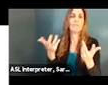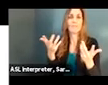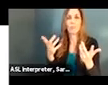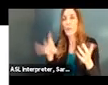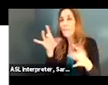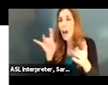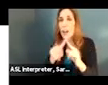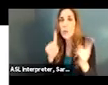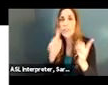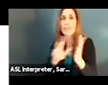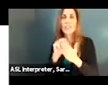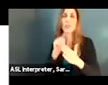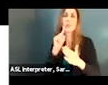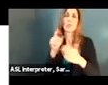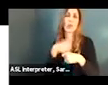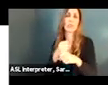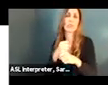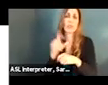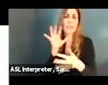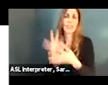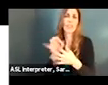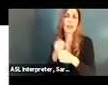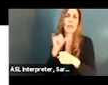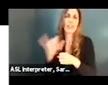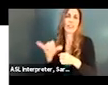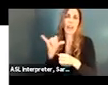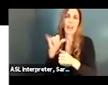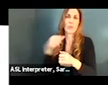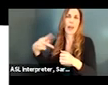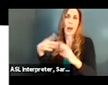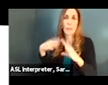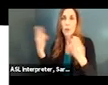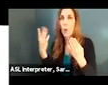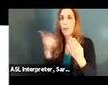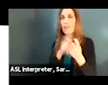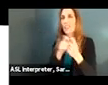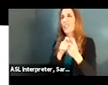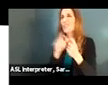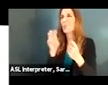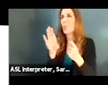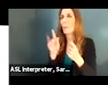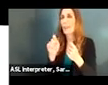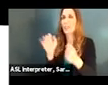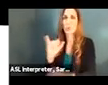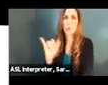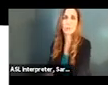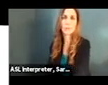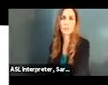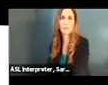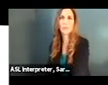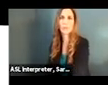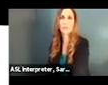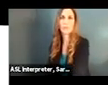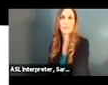And of course, you can always create the link and make that its own little app to open it up to that specific web page as well. That's great. Yeah, and